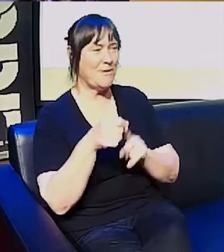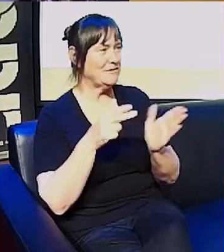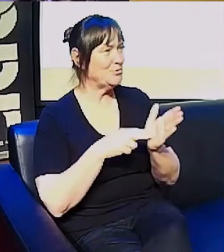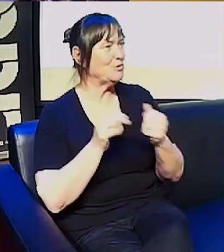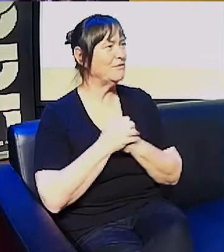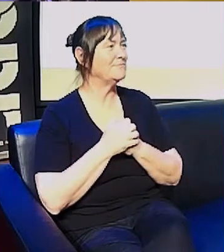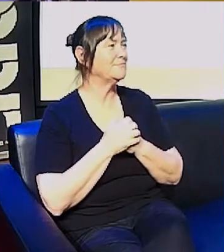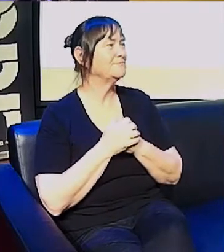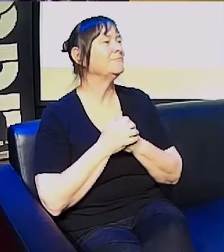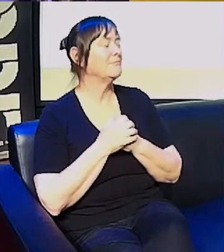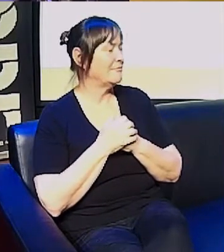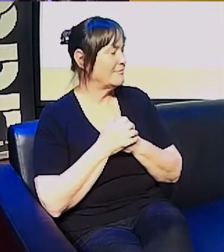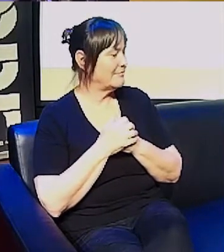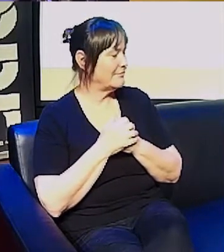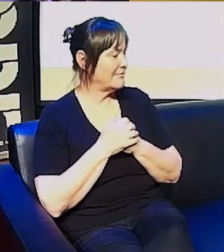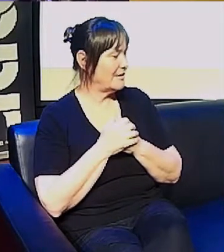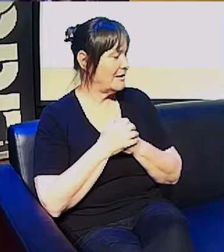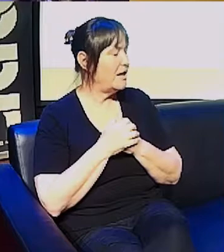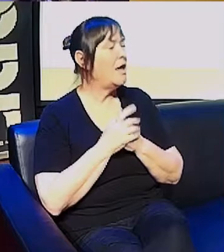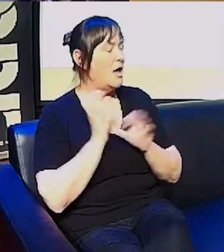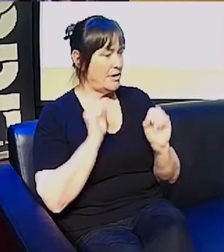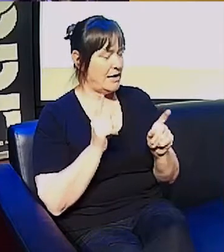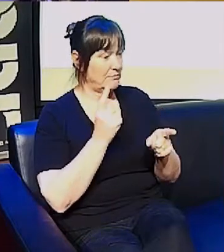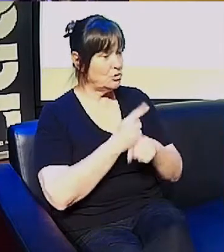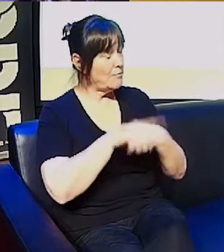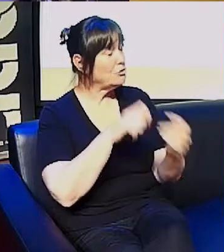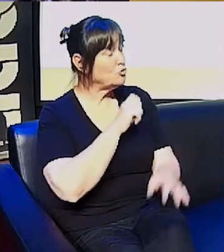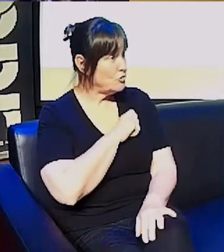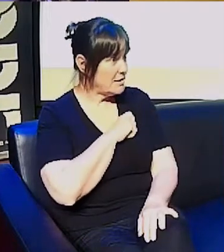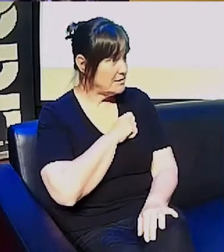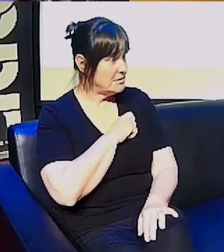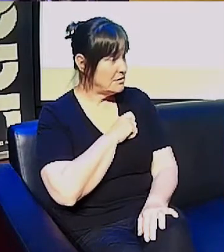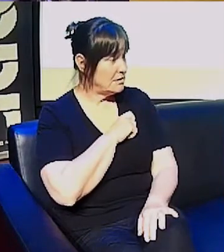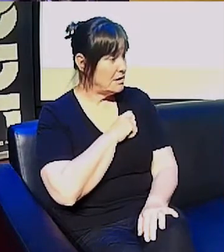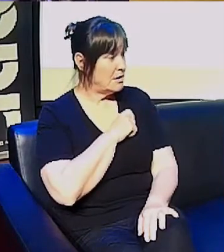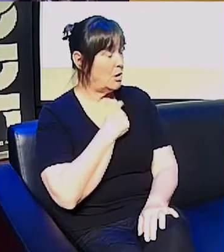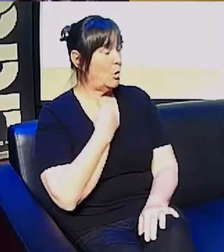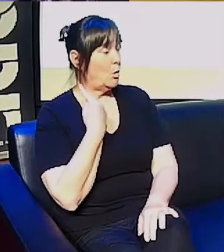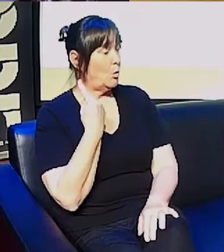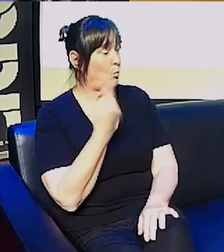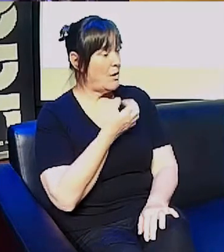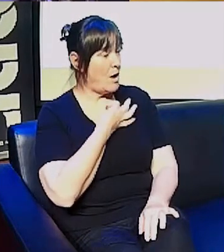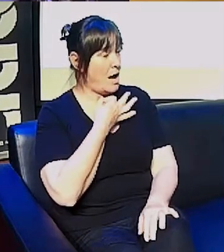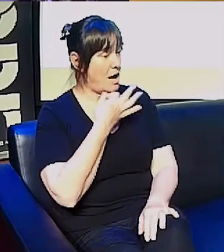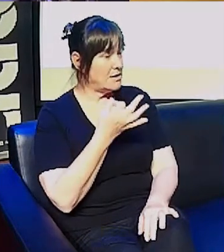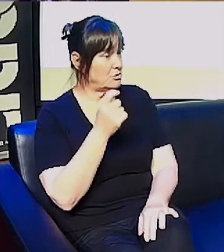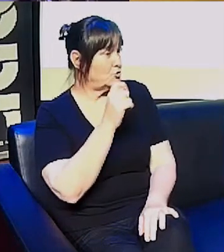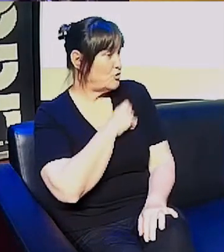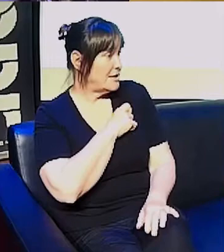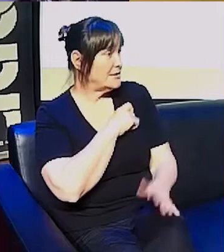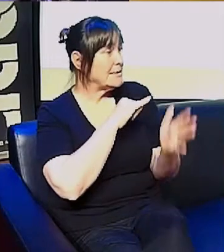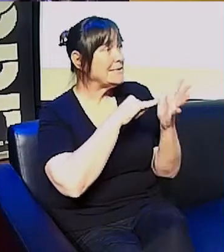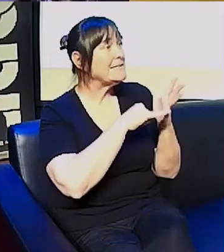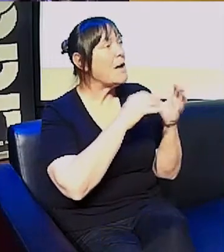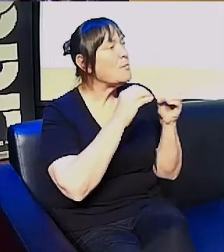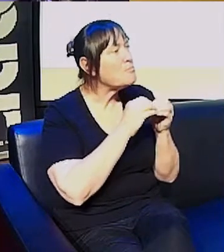Let's just talk a little bit about trust. We were asked to trust Simon and Paula at the beginning of the year, then it